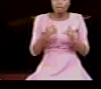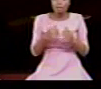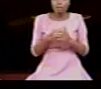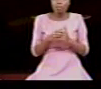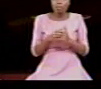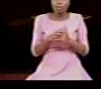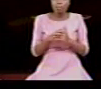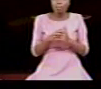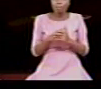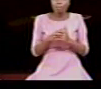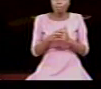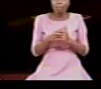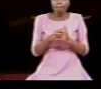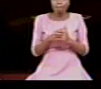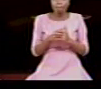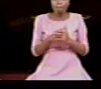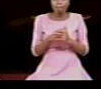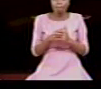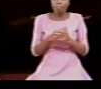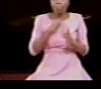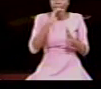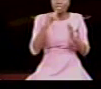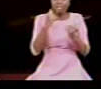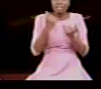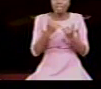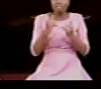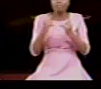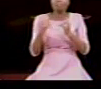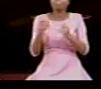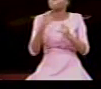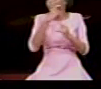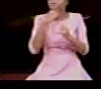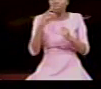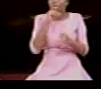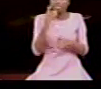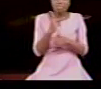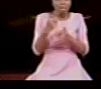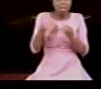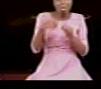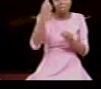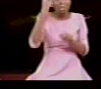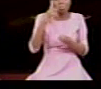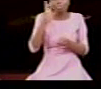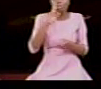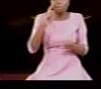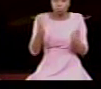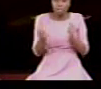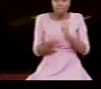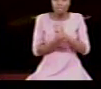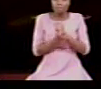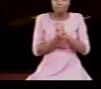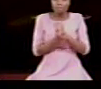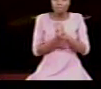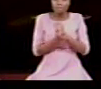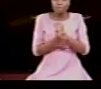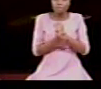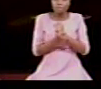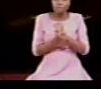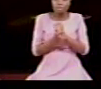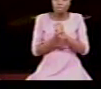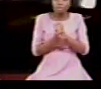dry. Nobody's there anymore. Don't care about God. Not transformed. Grass is growing on the